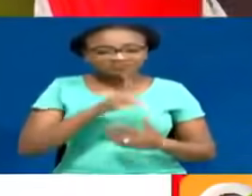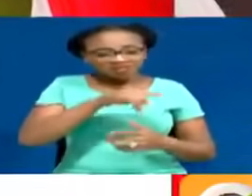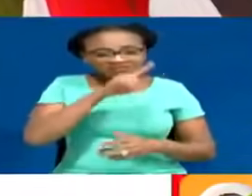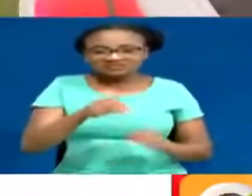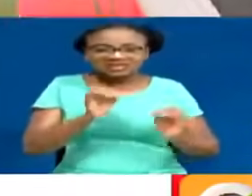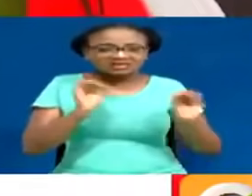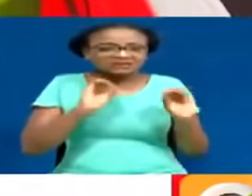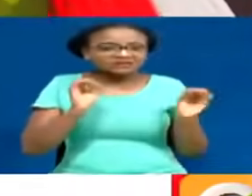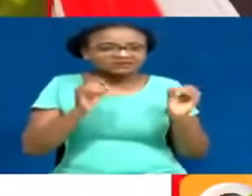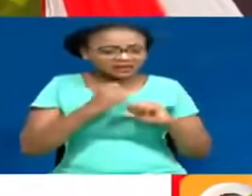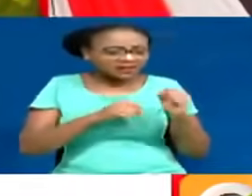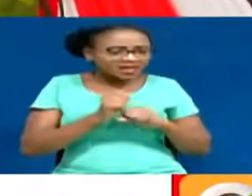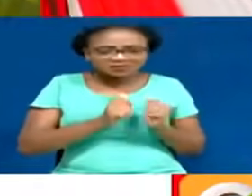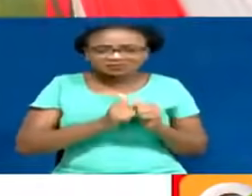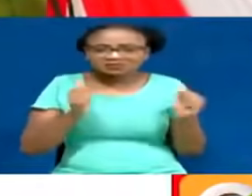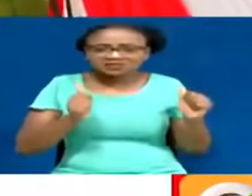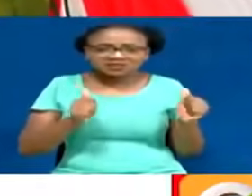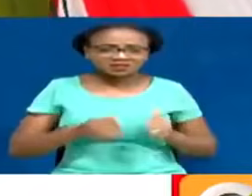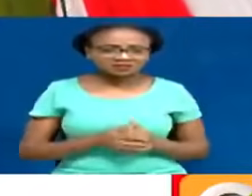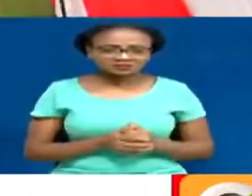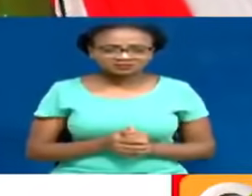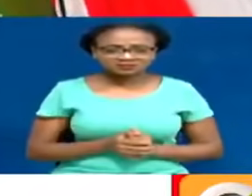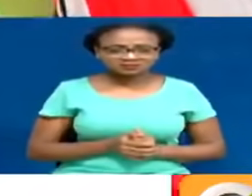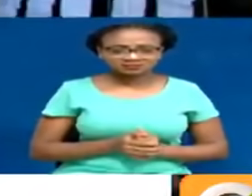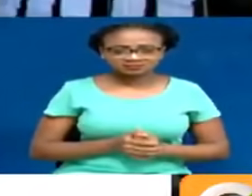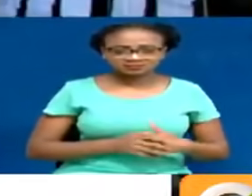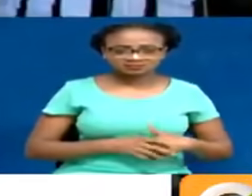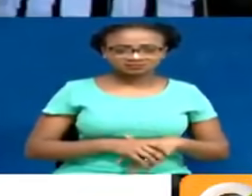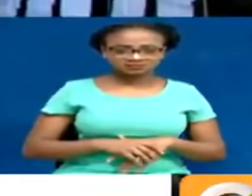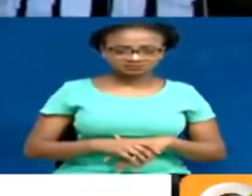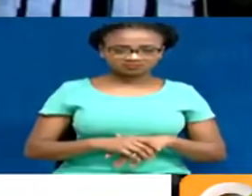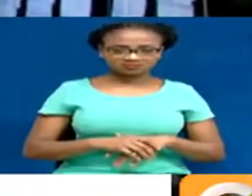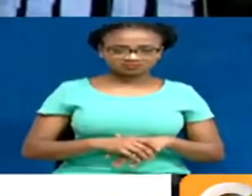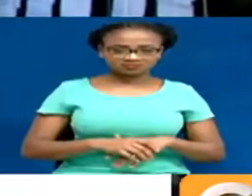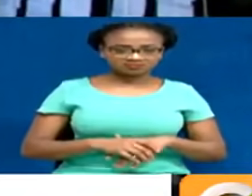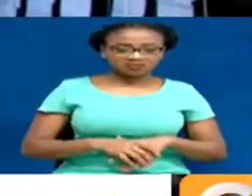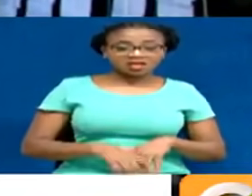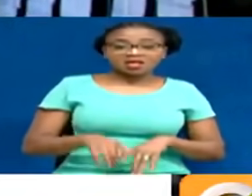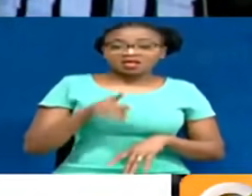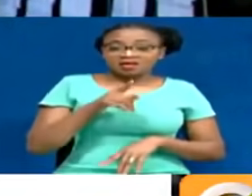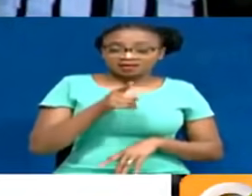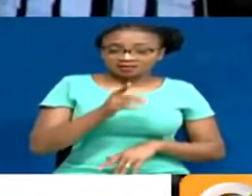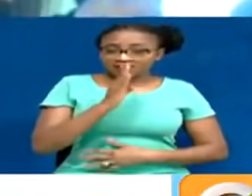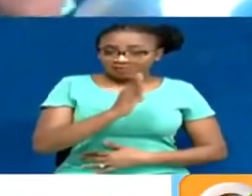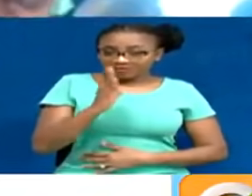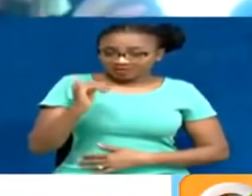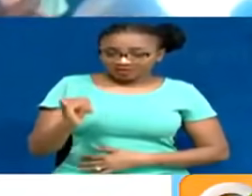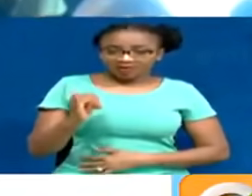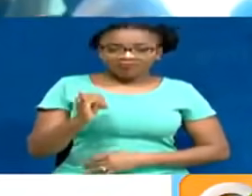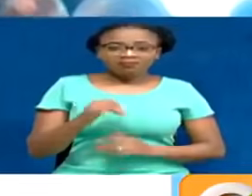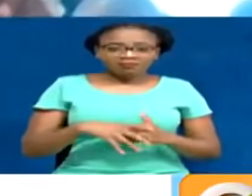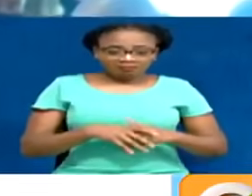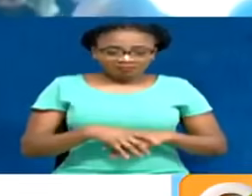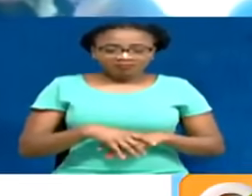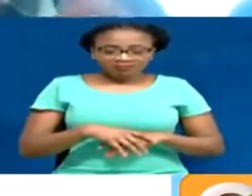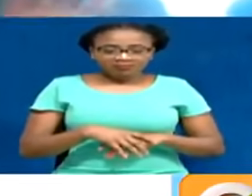kosa lolote alilofanya kuhusiana na safari ya BBI. The popular initiative route commences once a